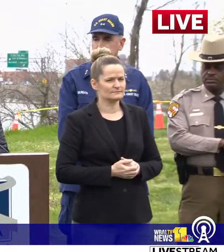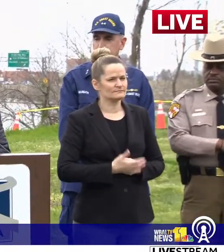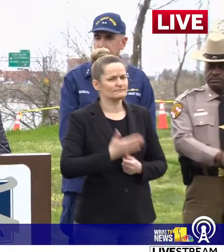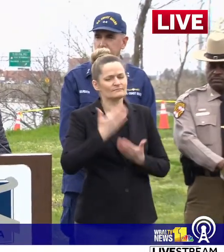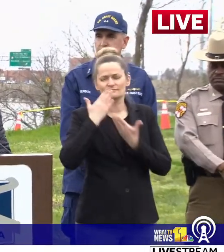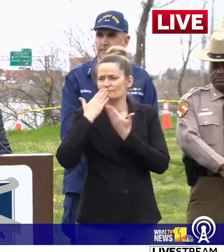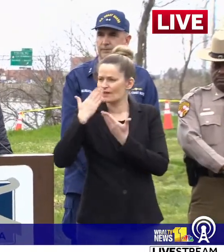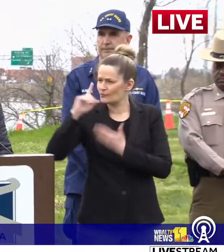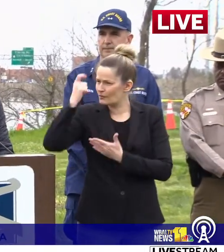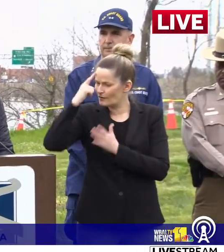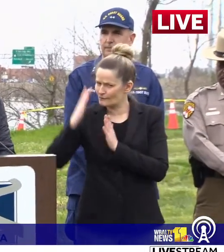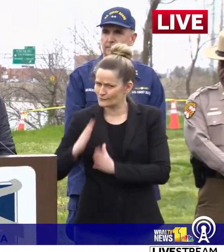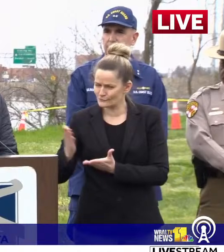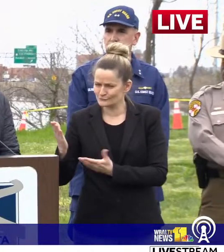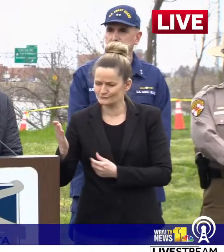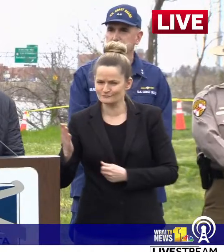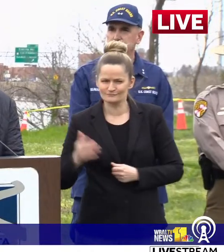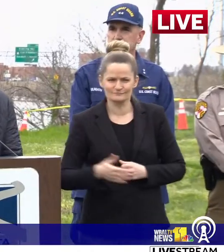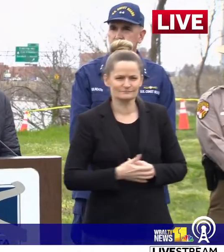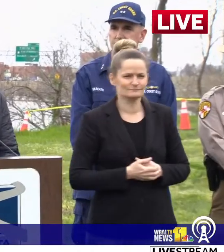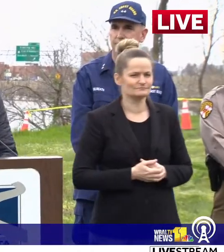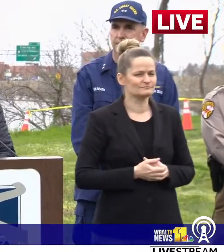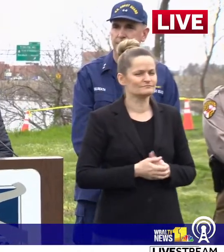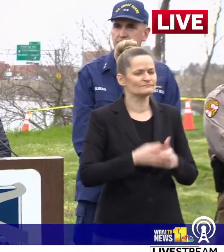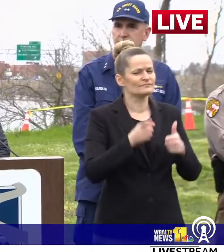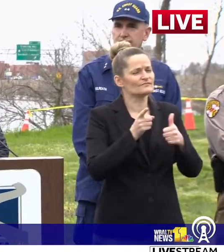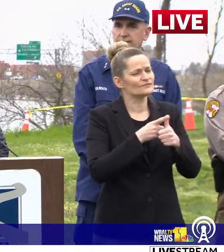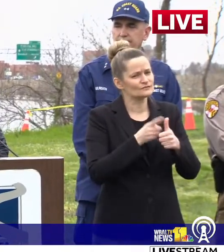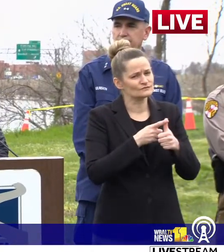Thank you, Governor. And I want to thank you,